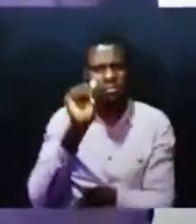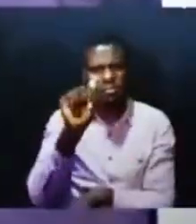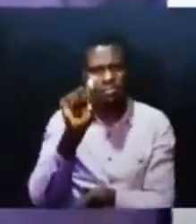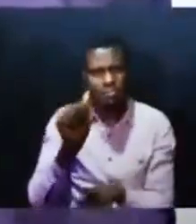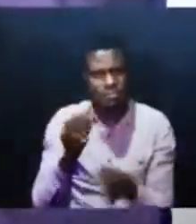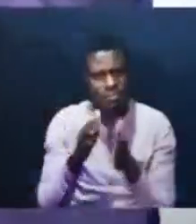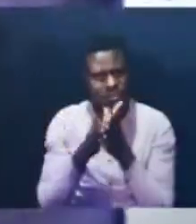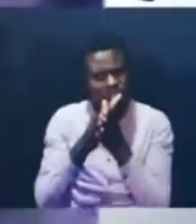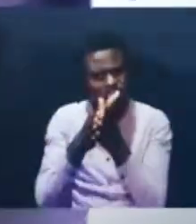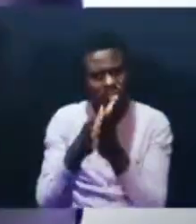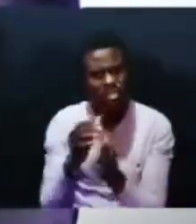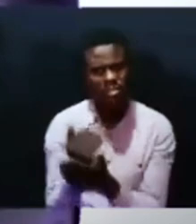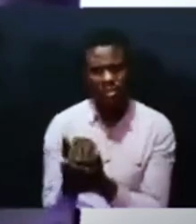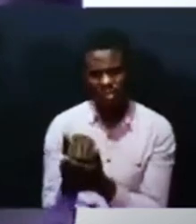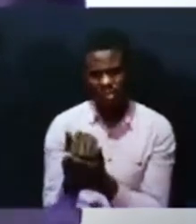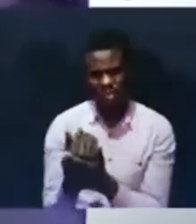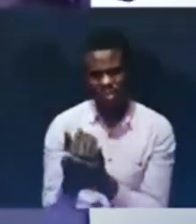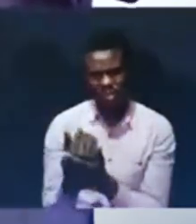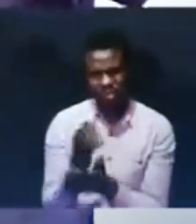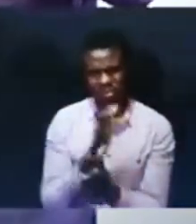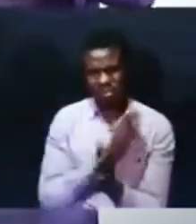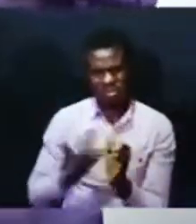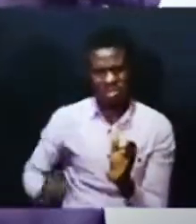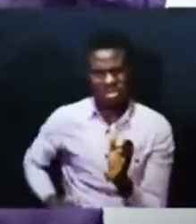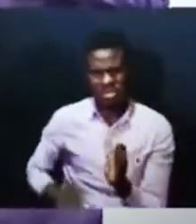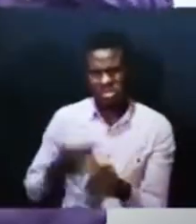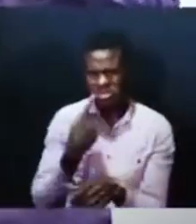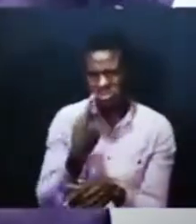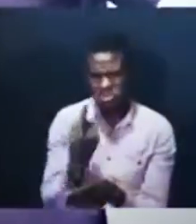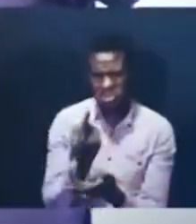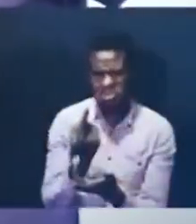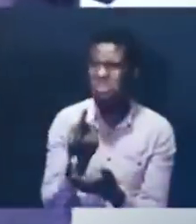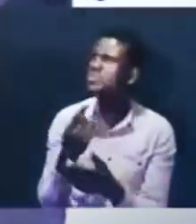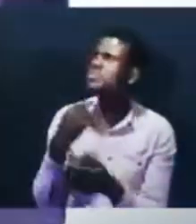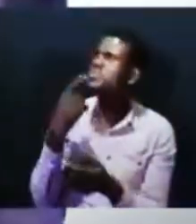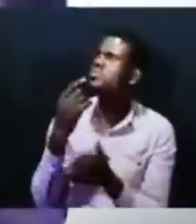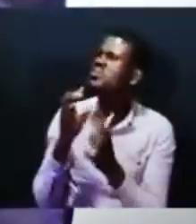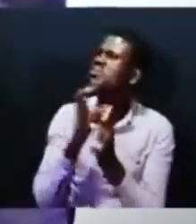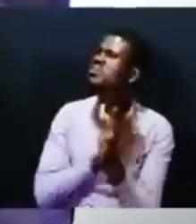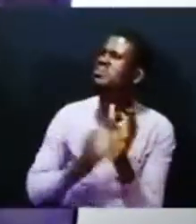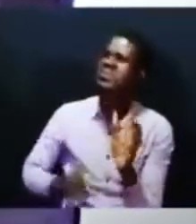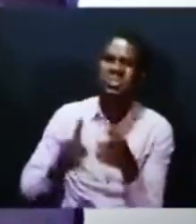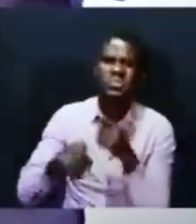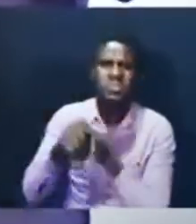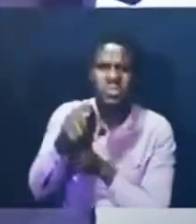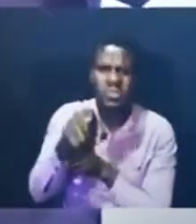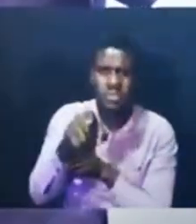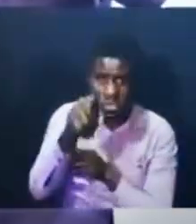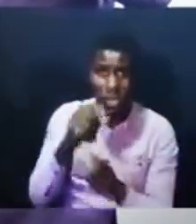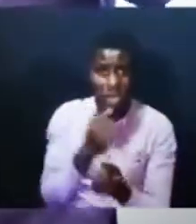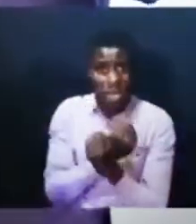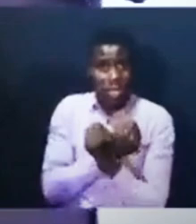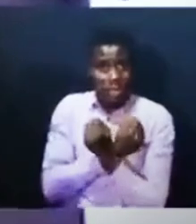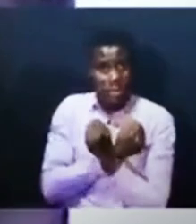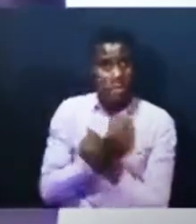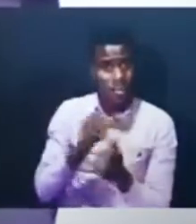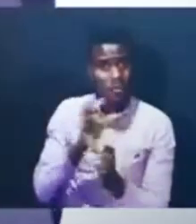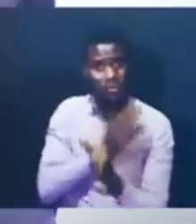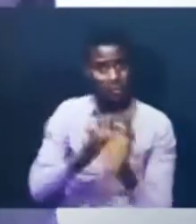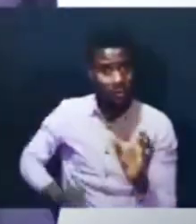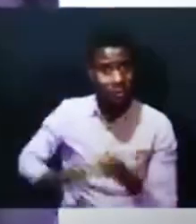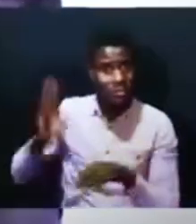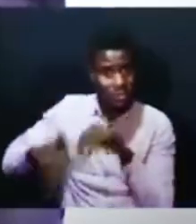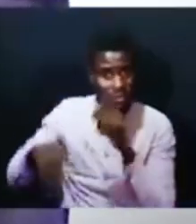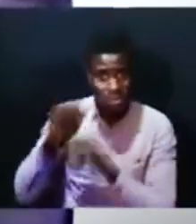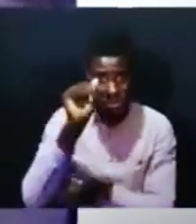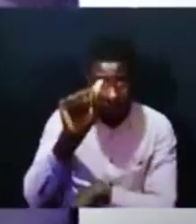yourself, who is Christ to you? Do you love him more than yourself? He asked Peter, do you